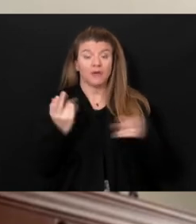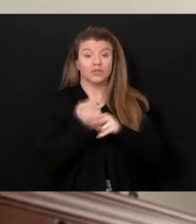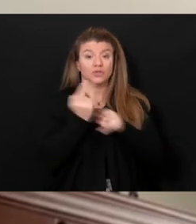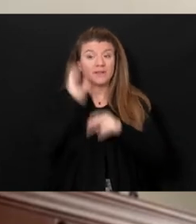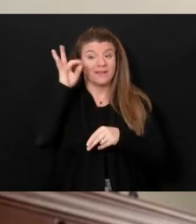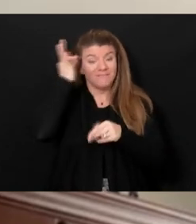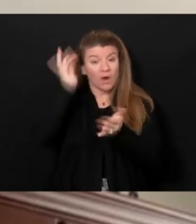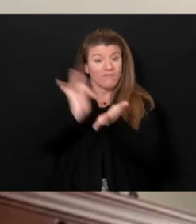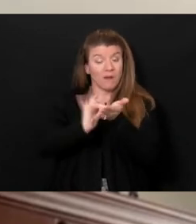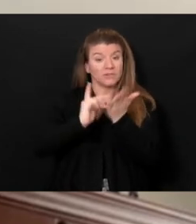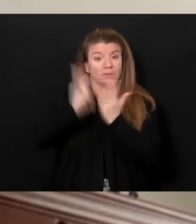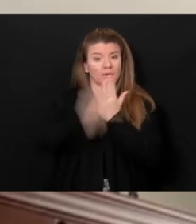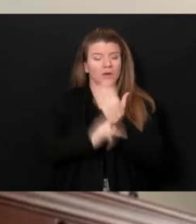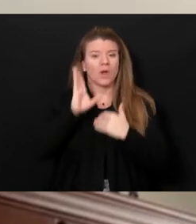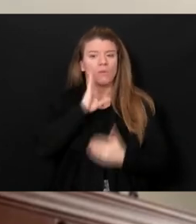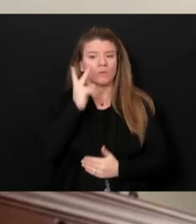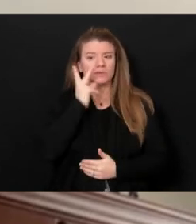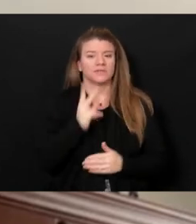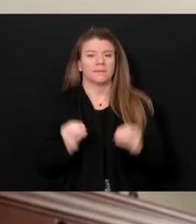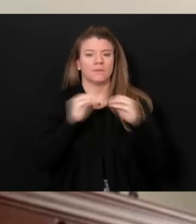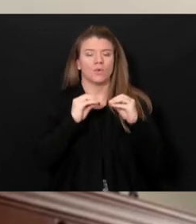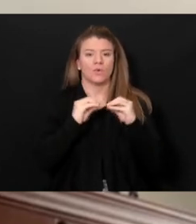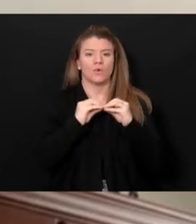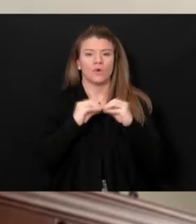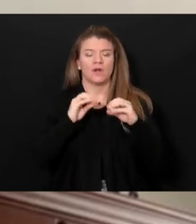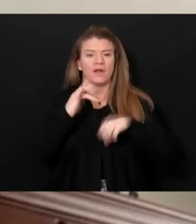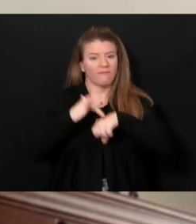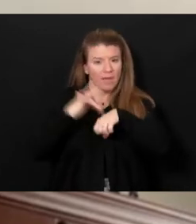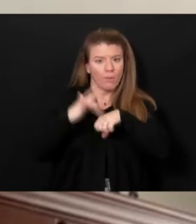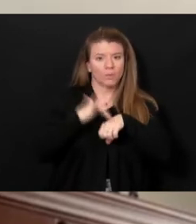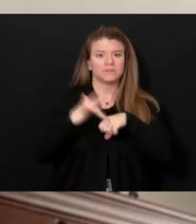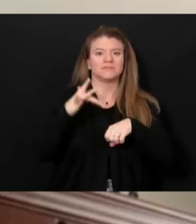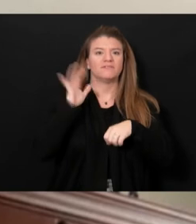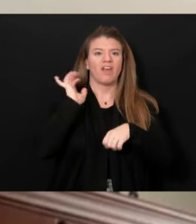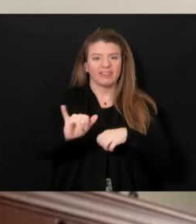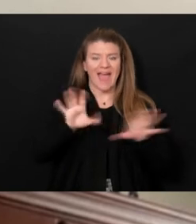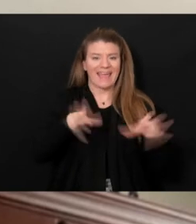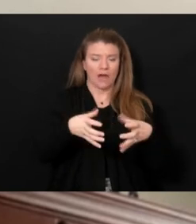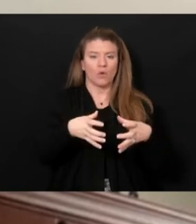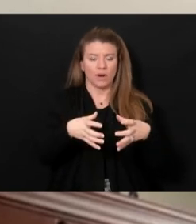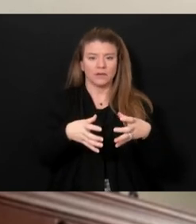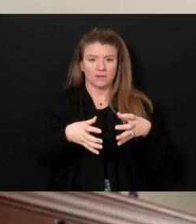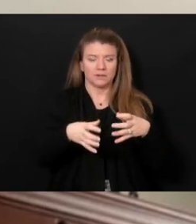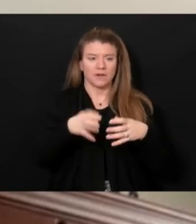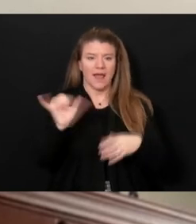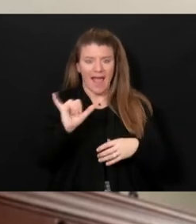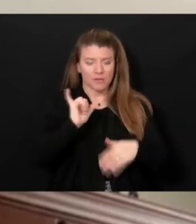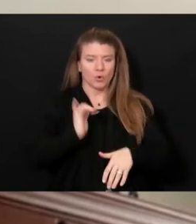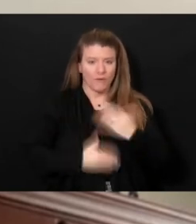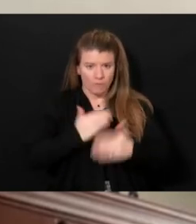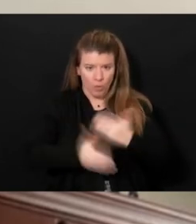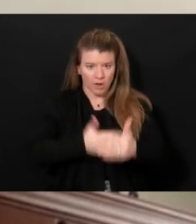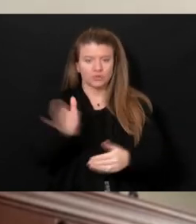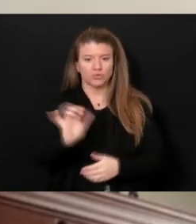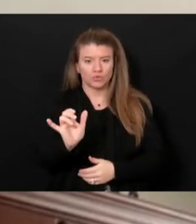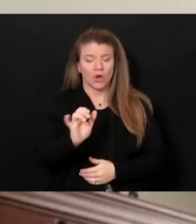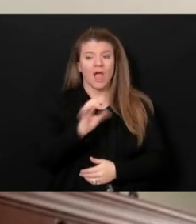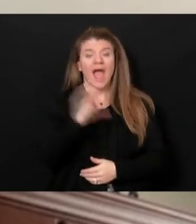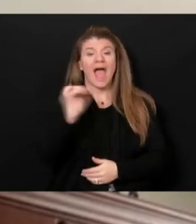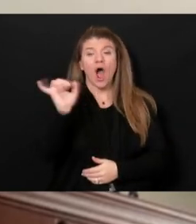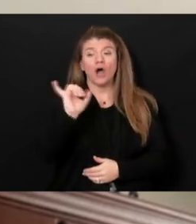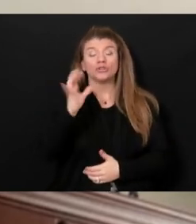pharmacy program, you'll see more available for that category as we go forward. And just to